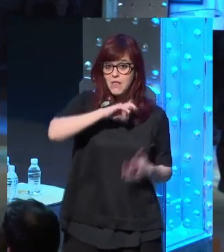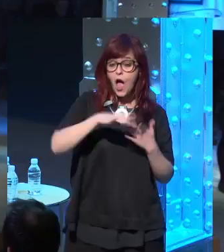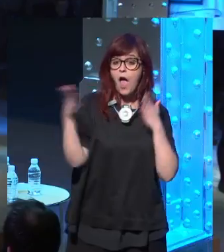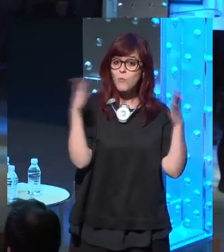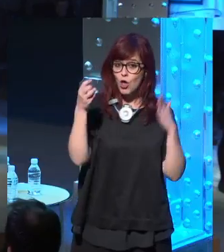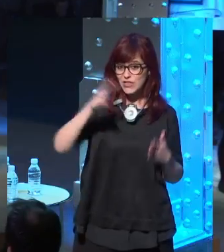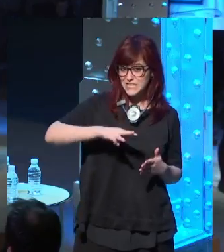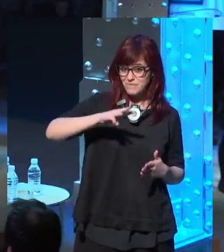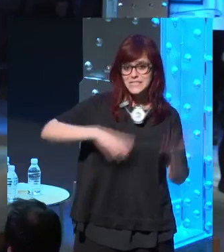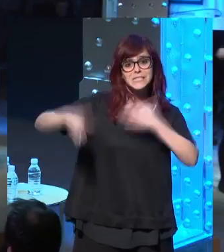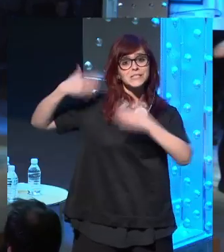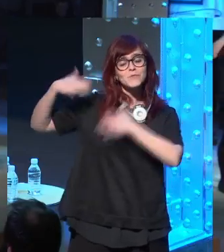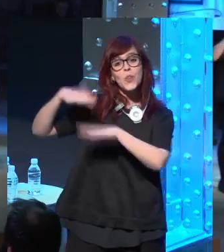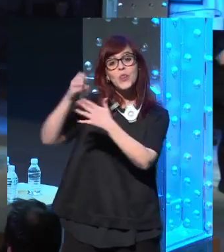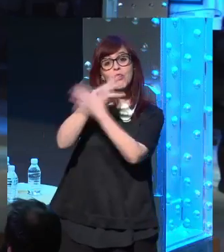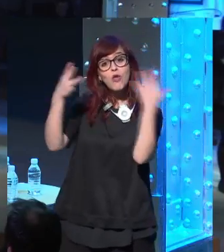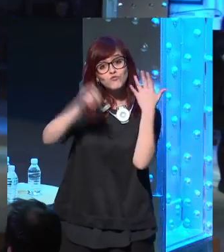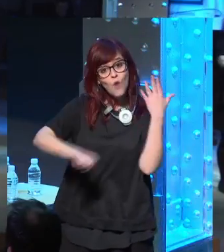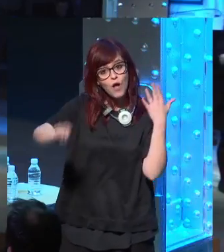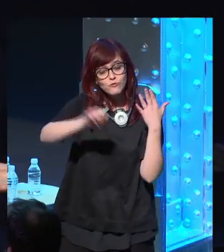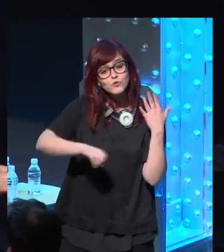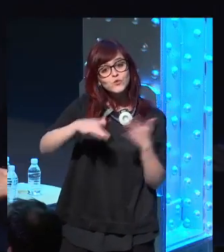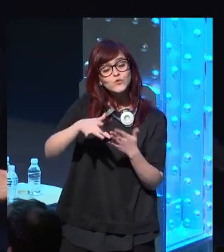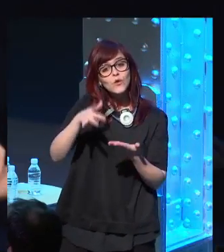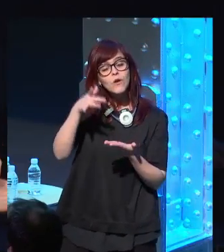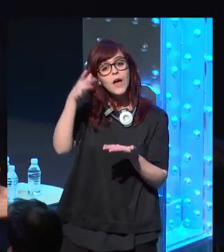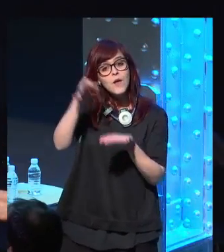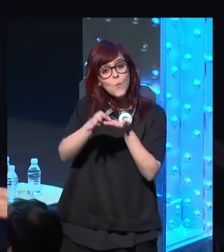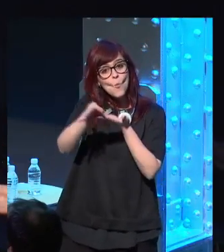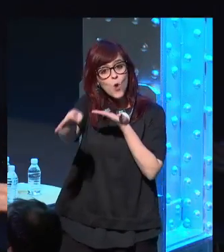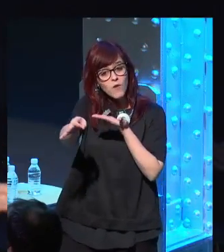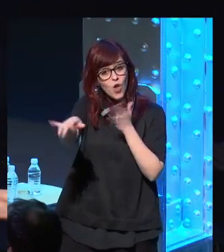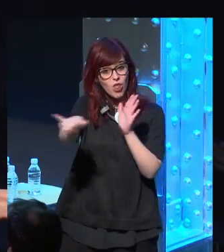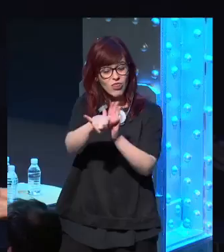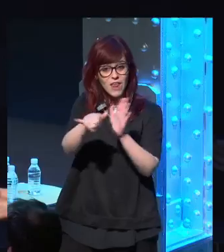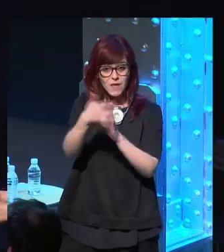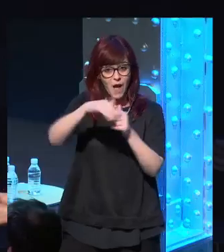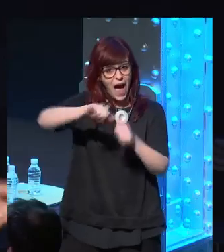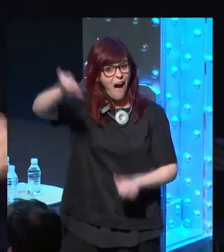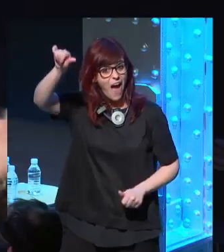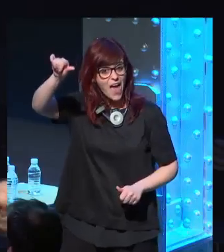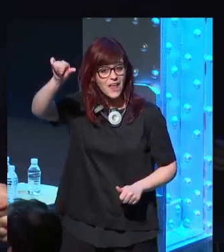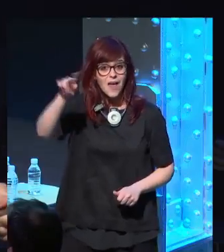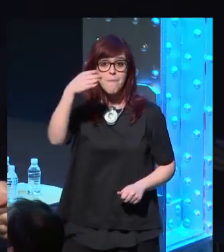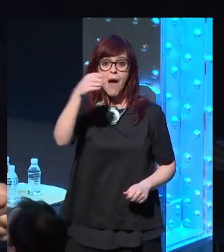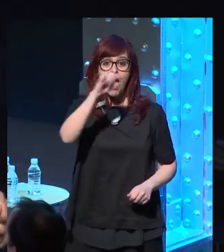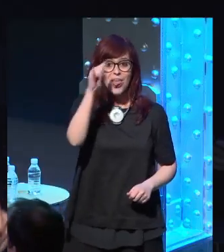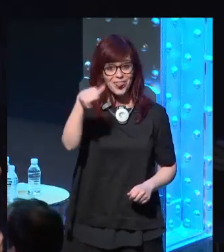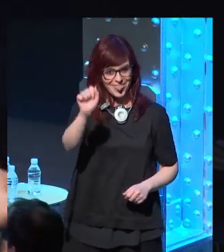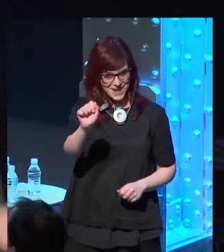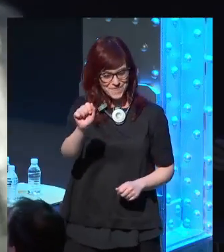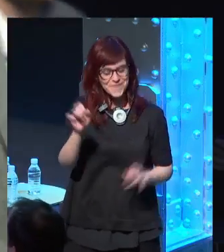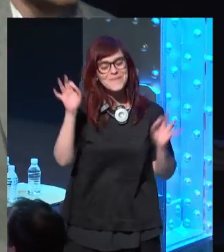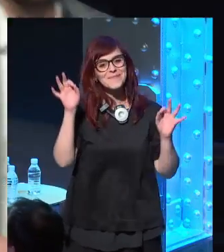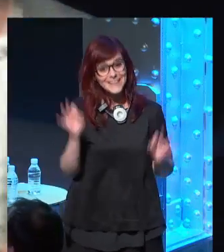lived in Spain for 3 months, 18 years ago, at a village near Jaén that is called